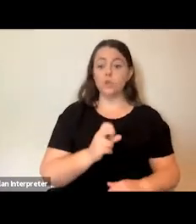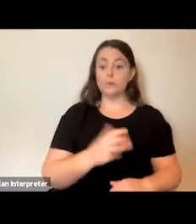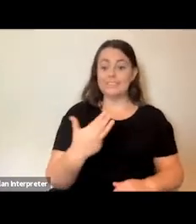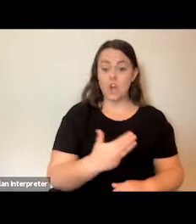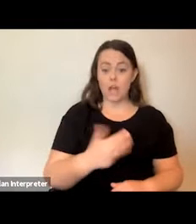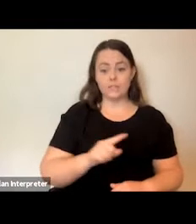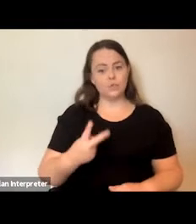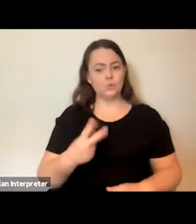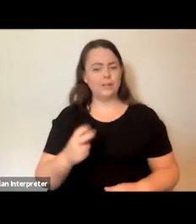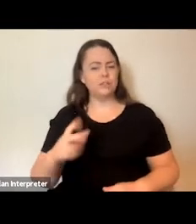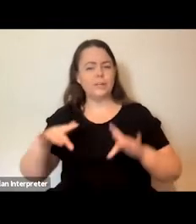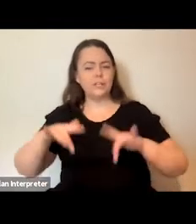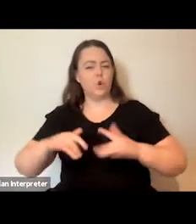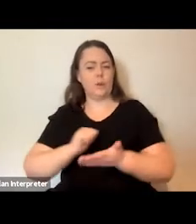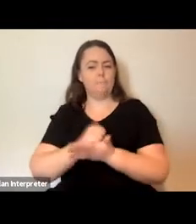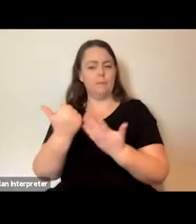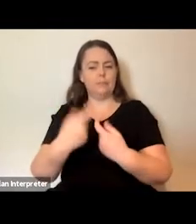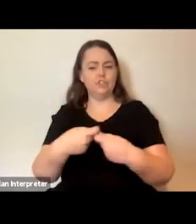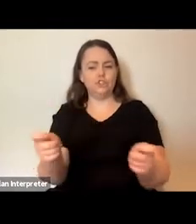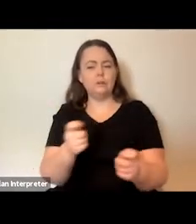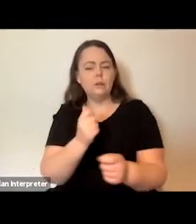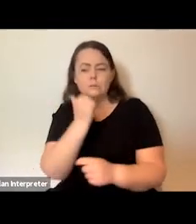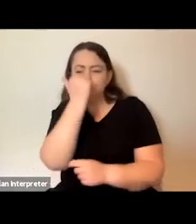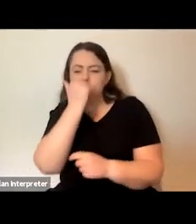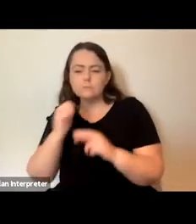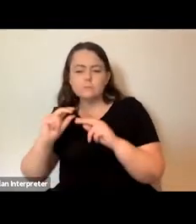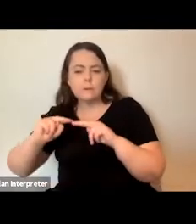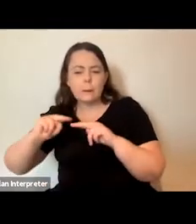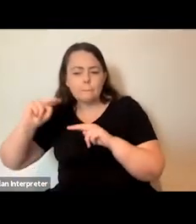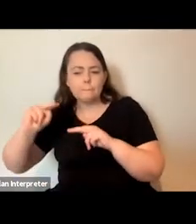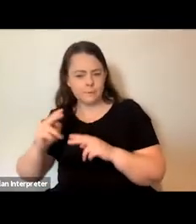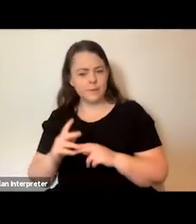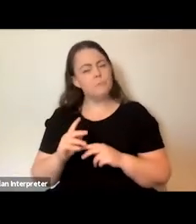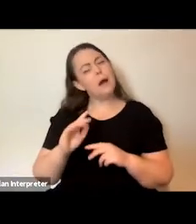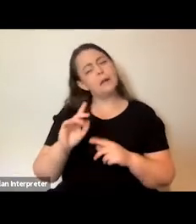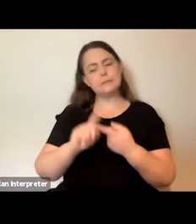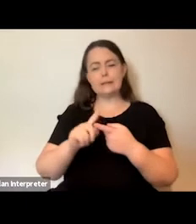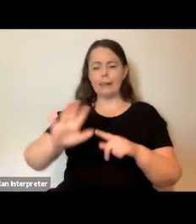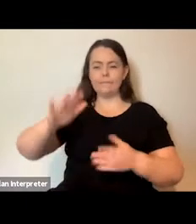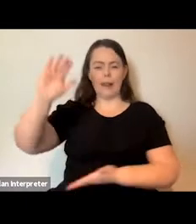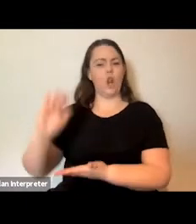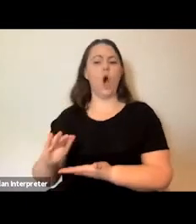data, there seems to be a small increase. But again, numbers do remain quite low there.